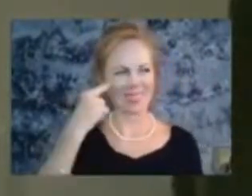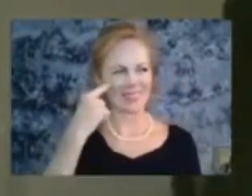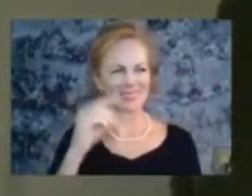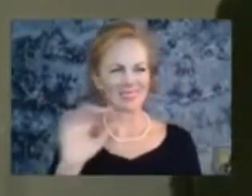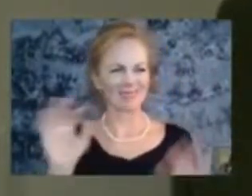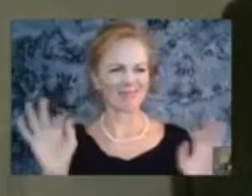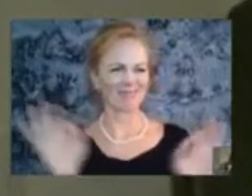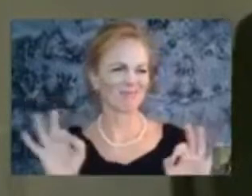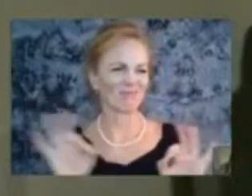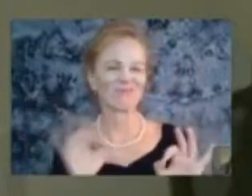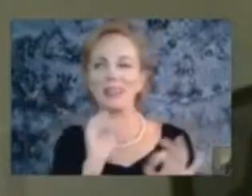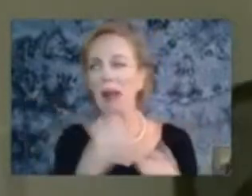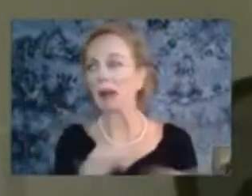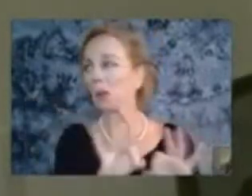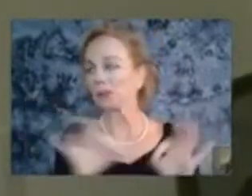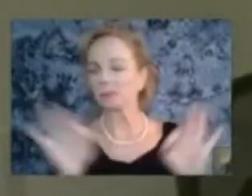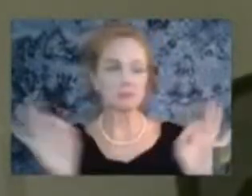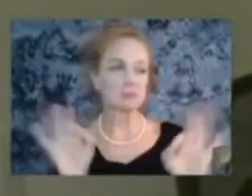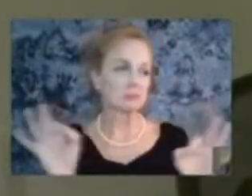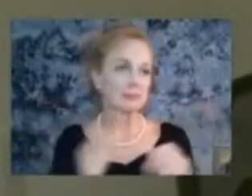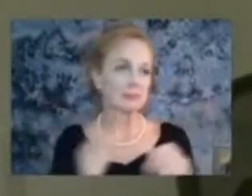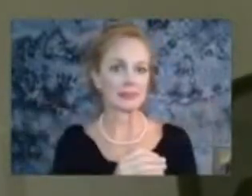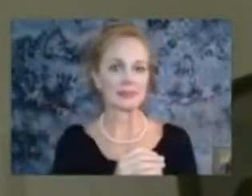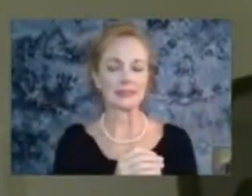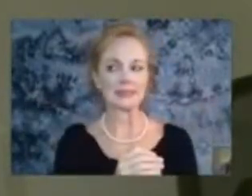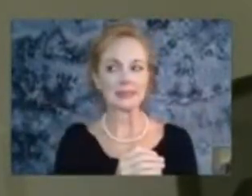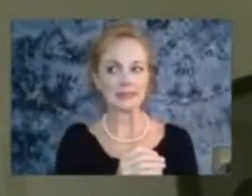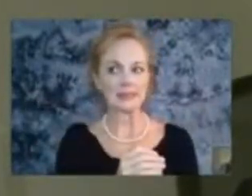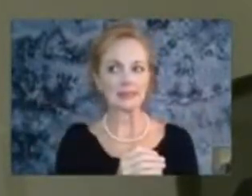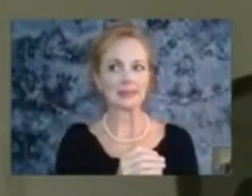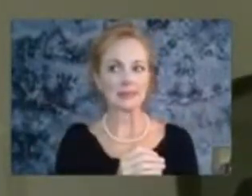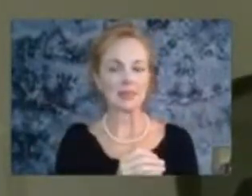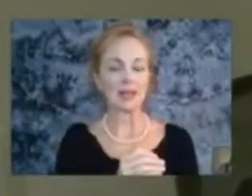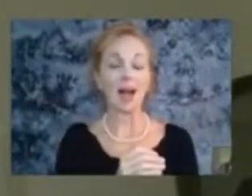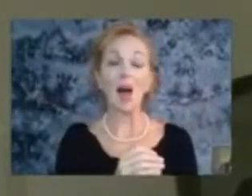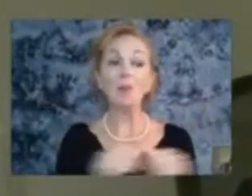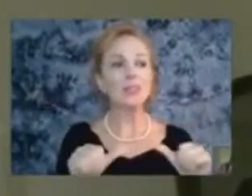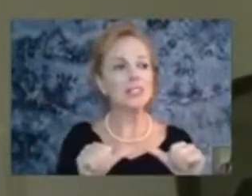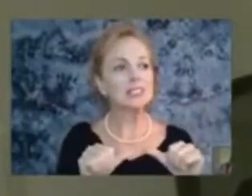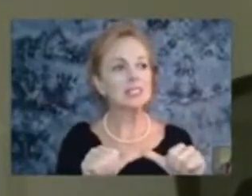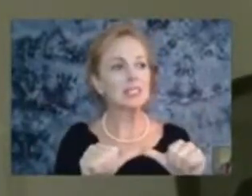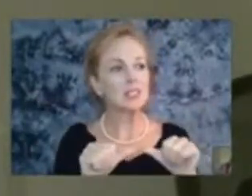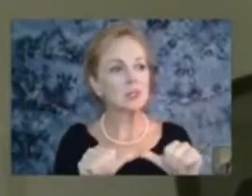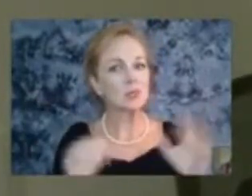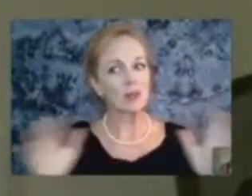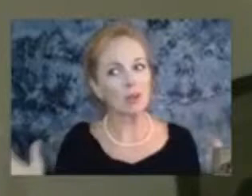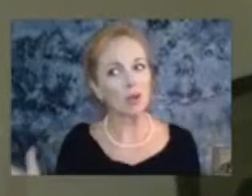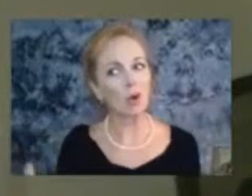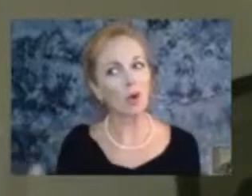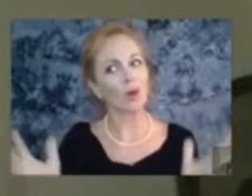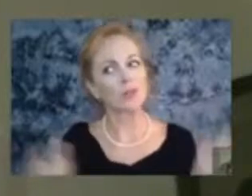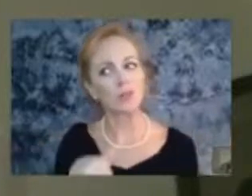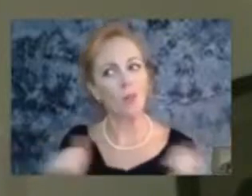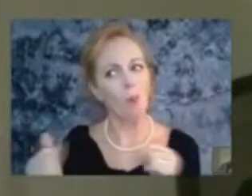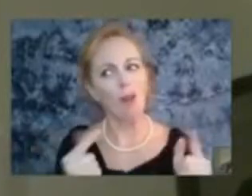I would call us all higher and continue to call us higher to really think about what we're